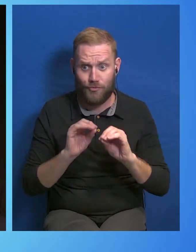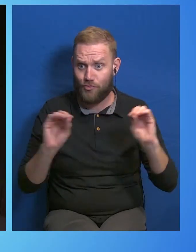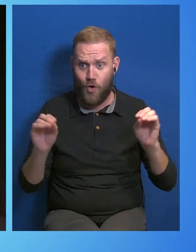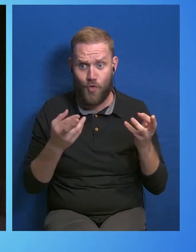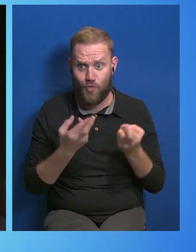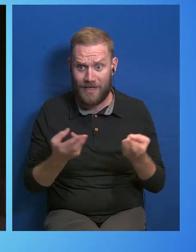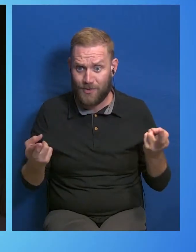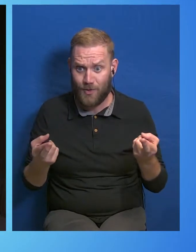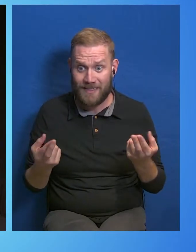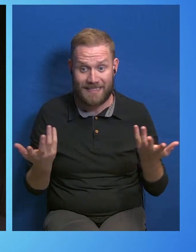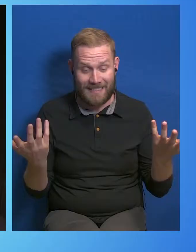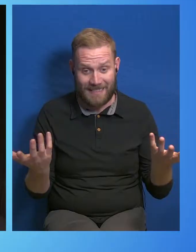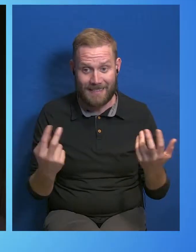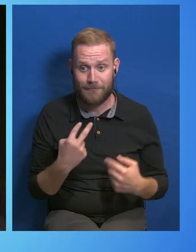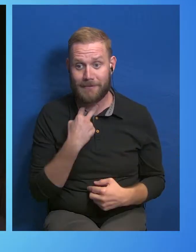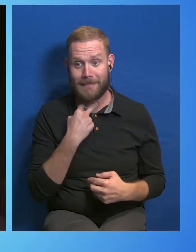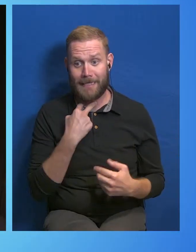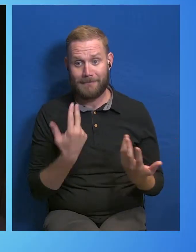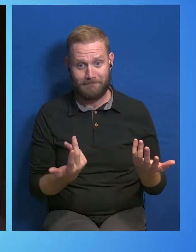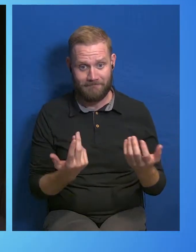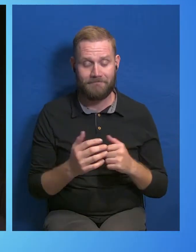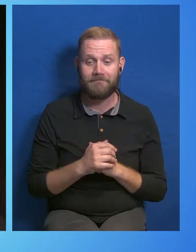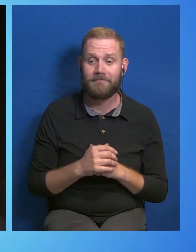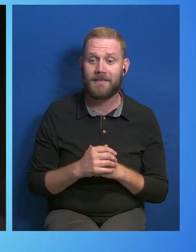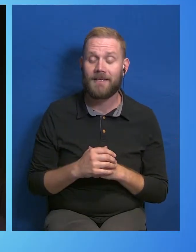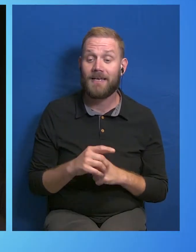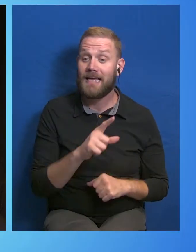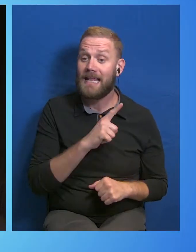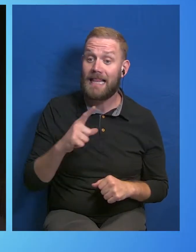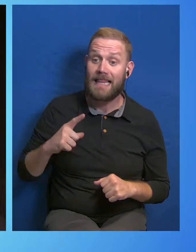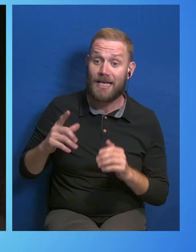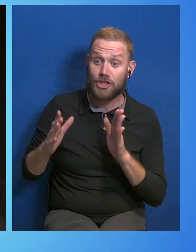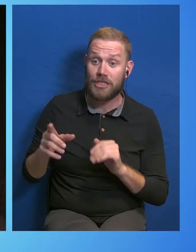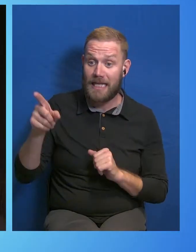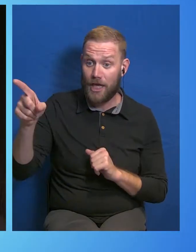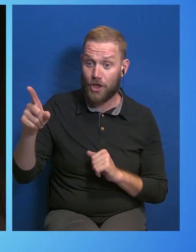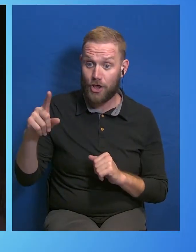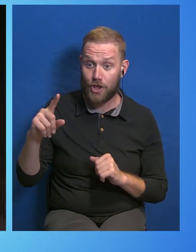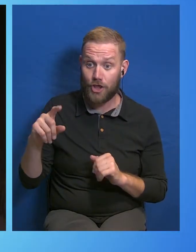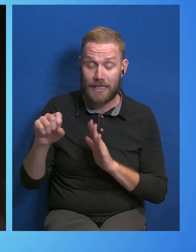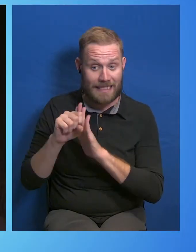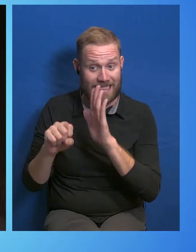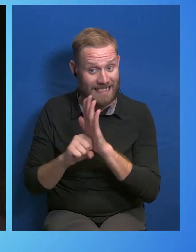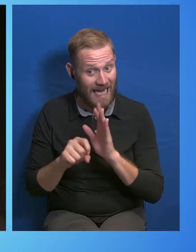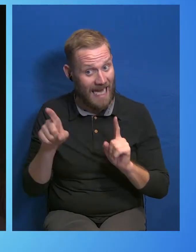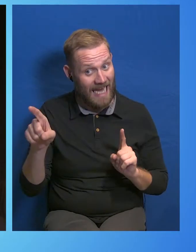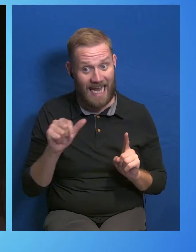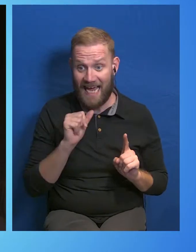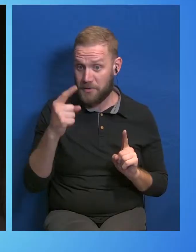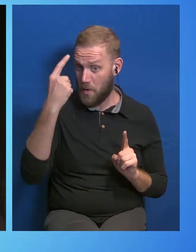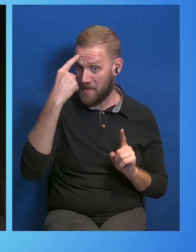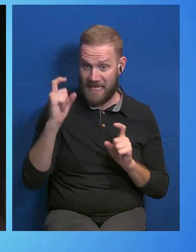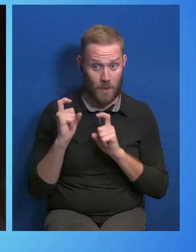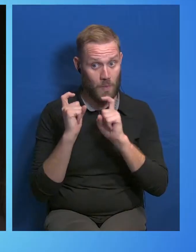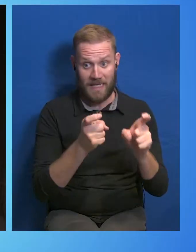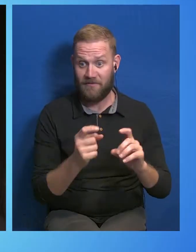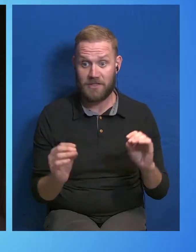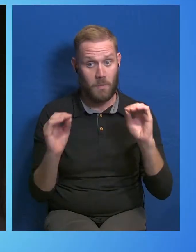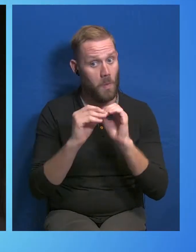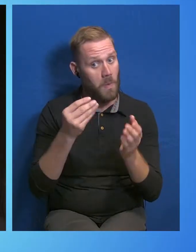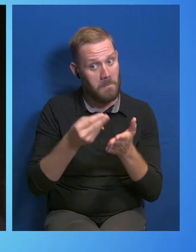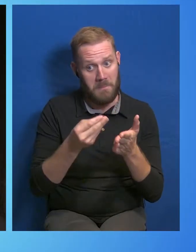do so? And the state legislature is, I do not believe, going to give us the funds to do